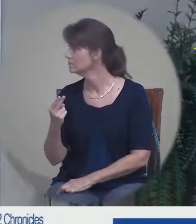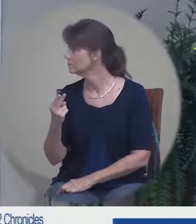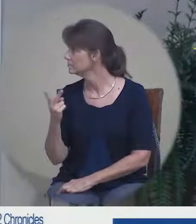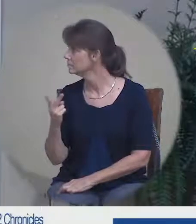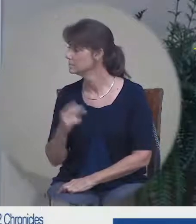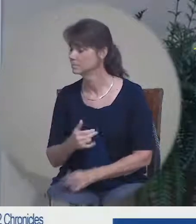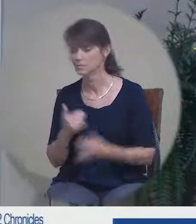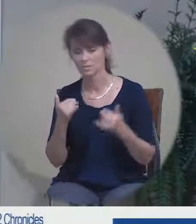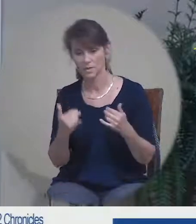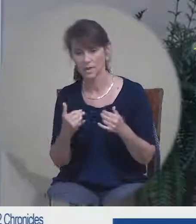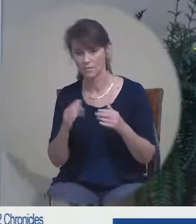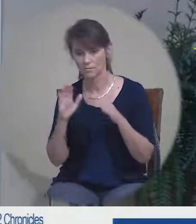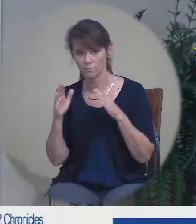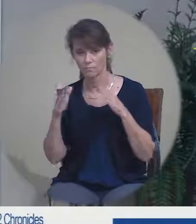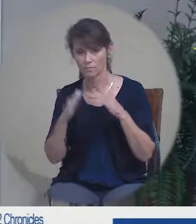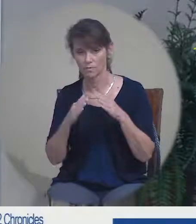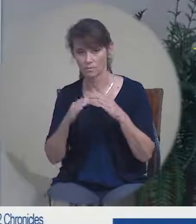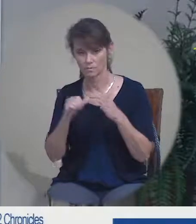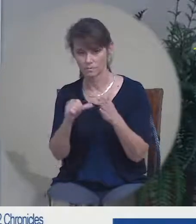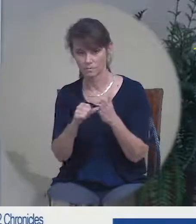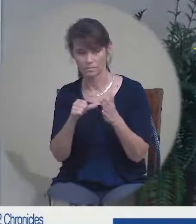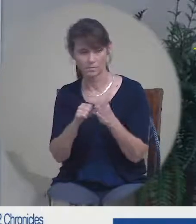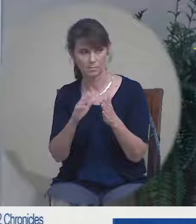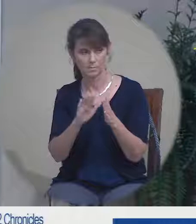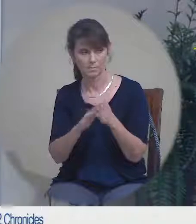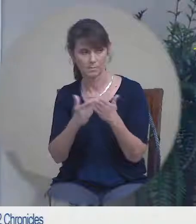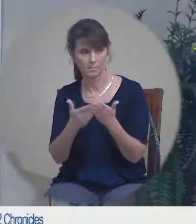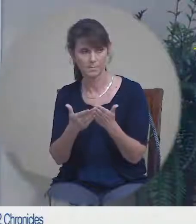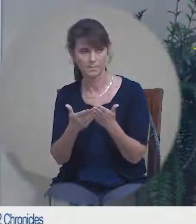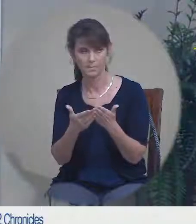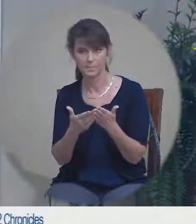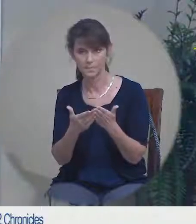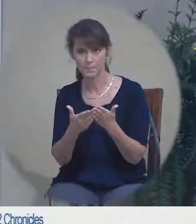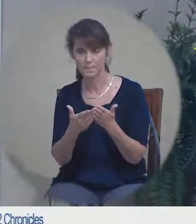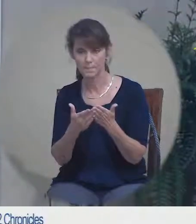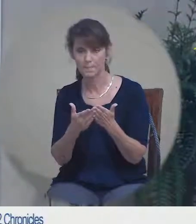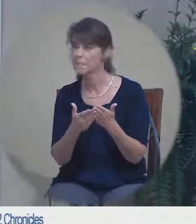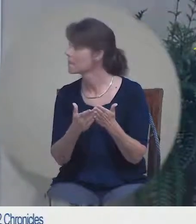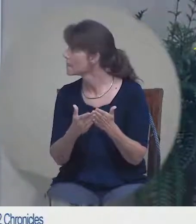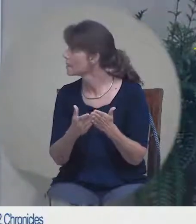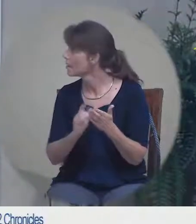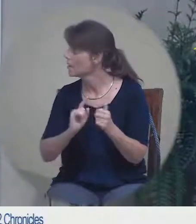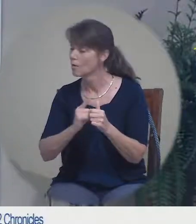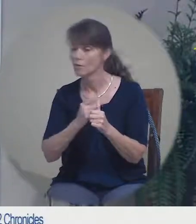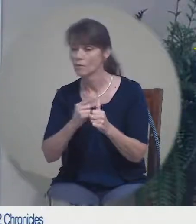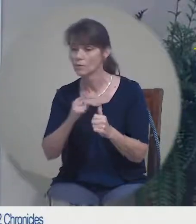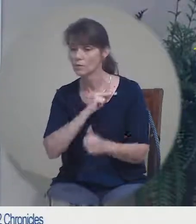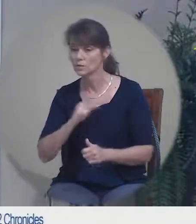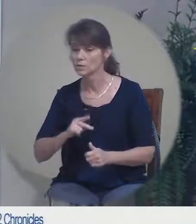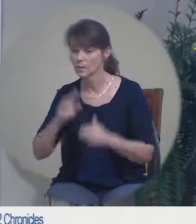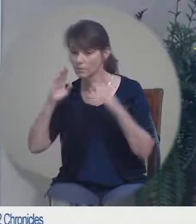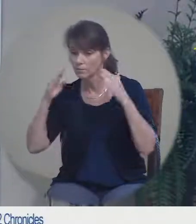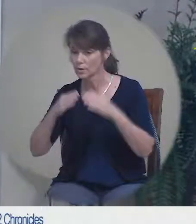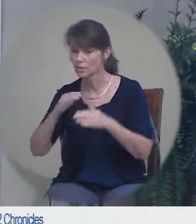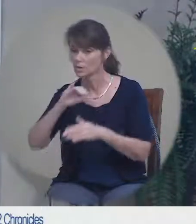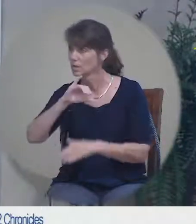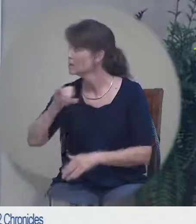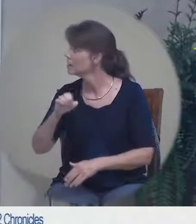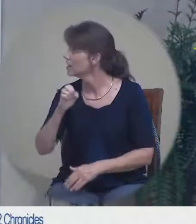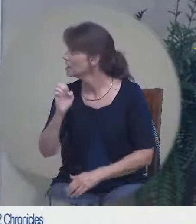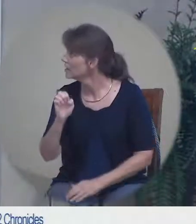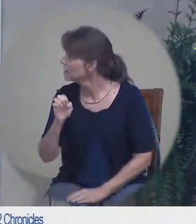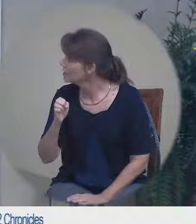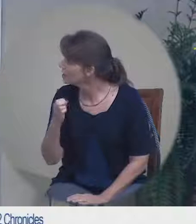and the kings that it speaks of. And the very first king that we're going to look at is Jehoahaz